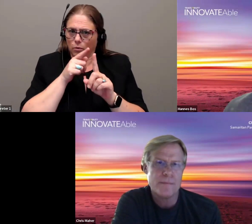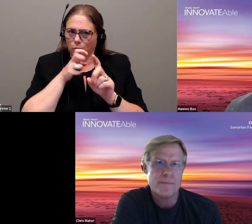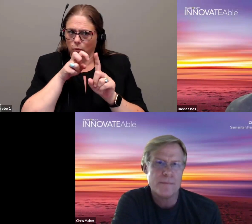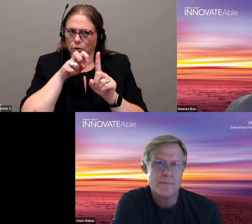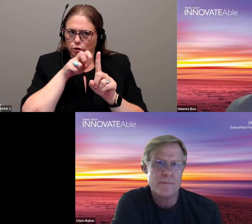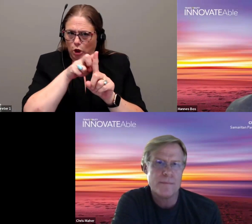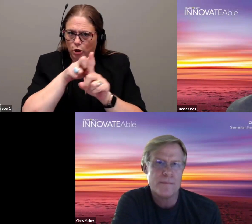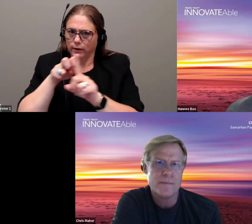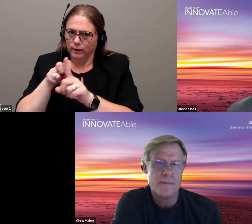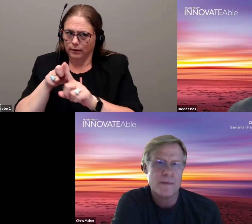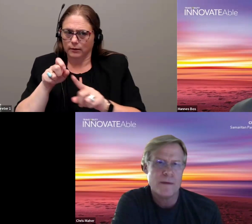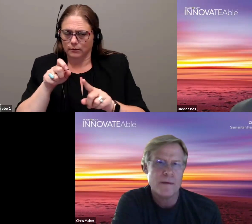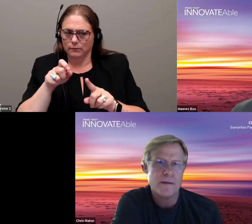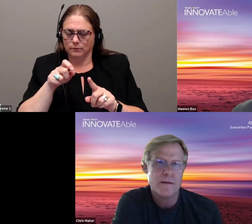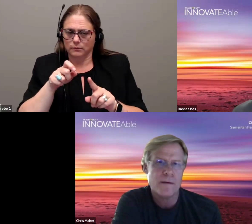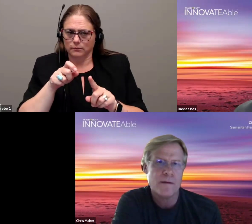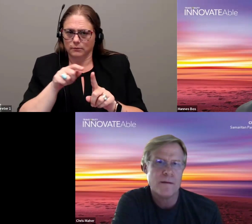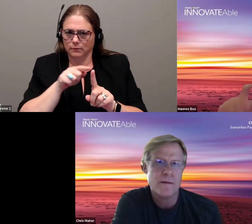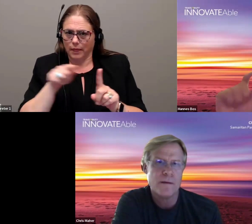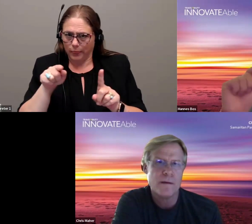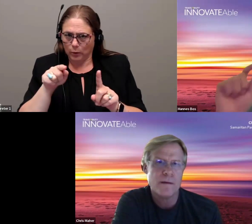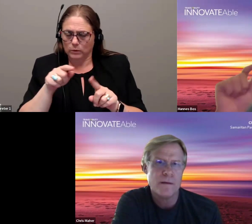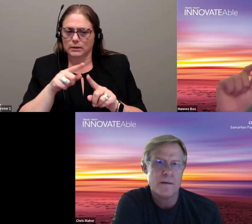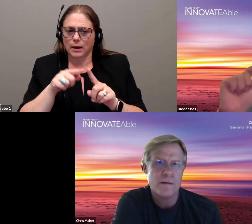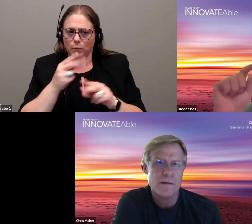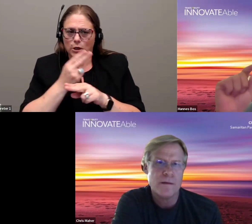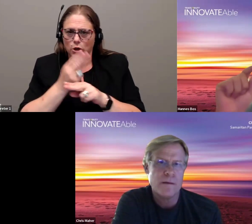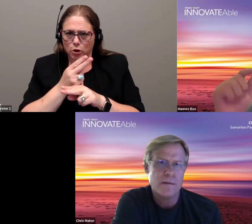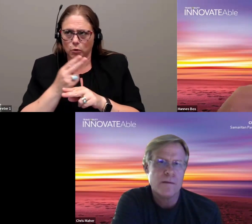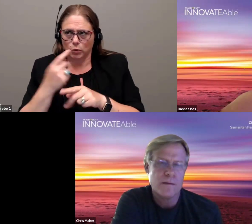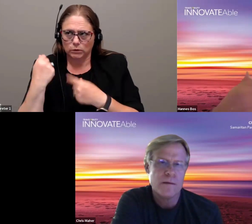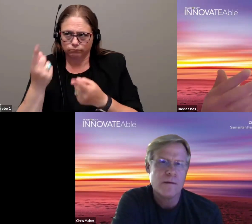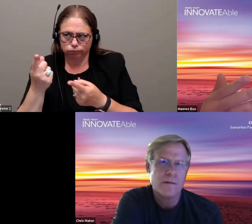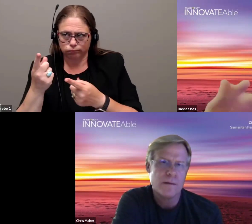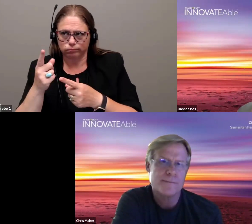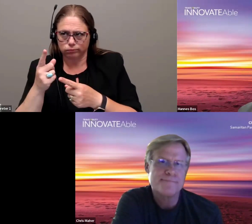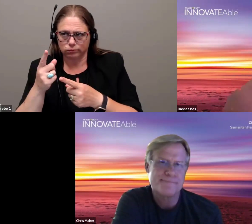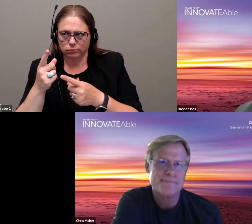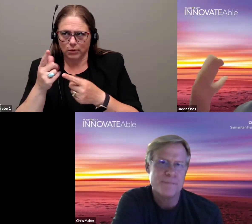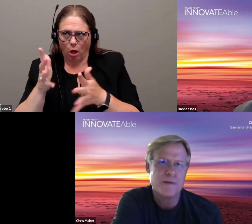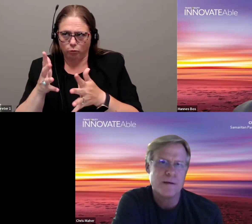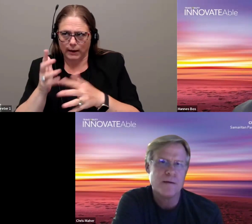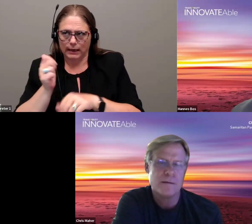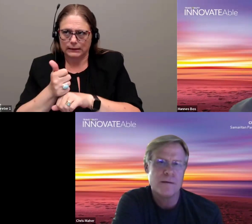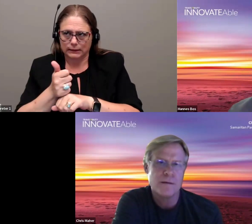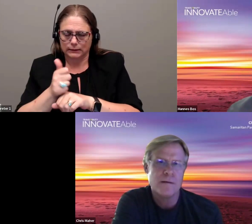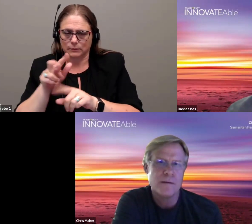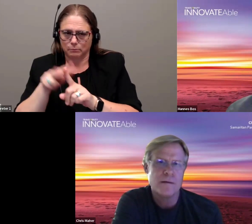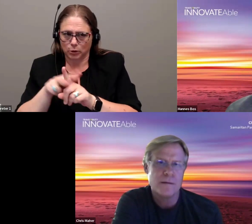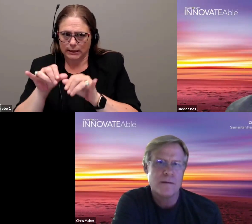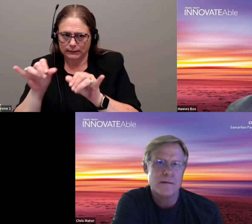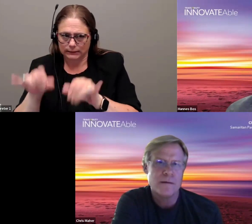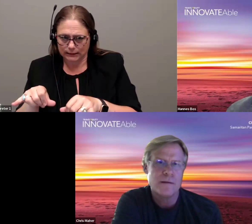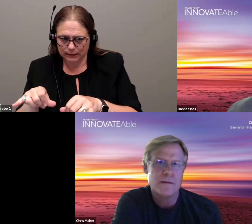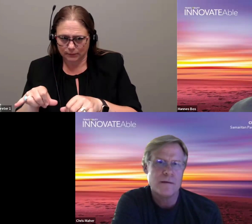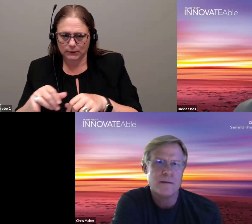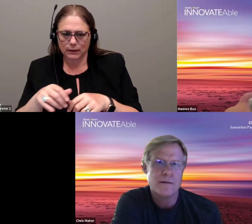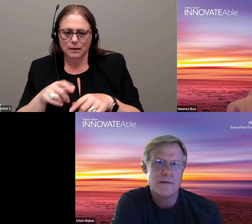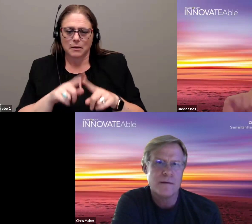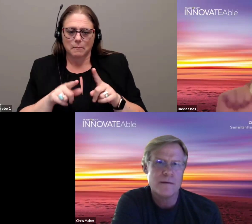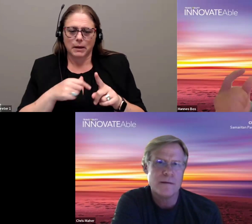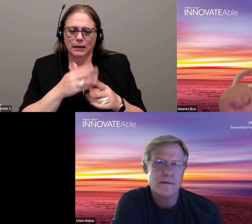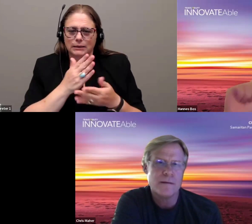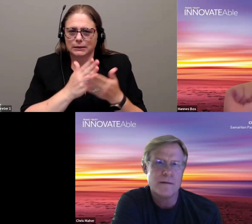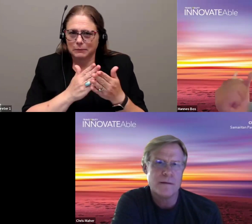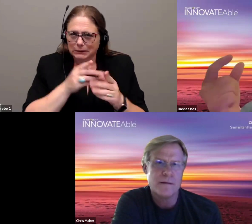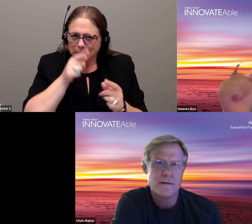booking engines that you just mentioned. But there is a niche or segment that you and I know, and everybody else on the call likely,